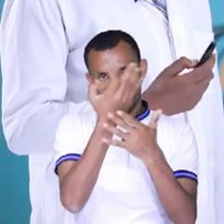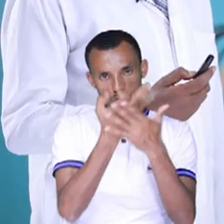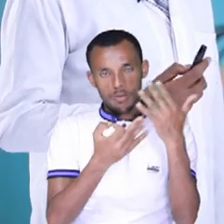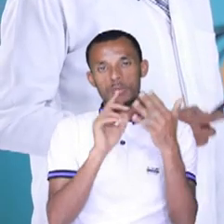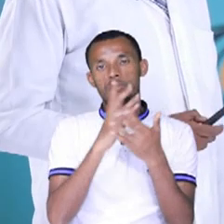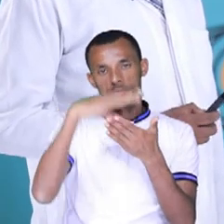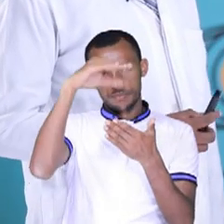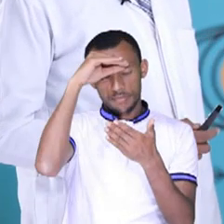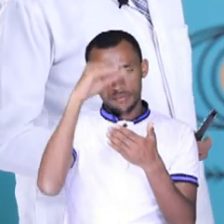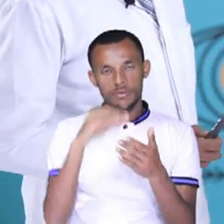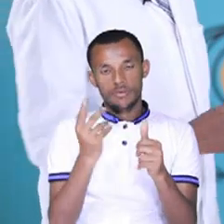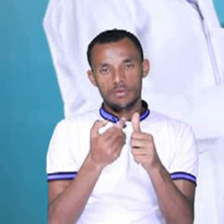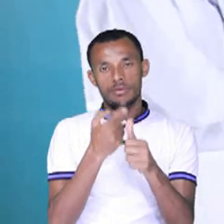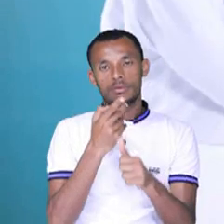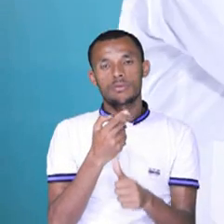1.